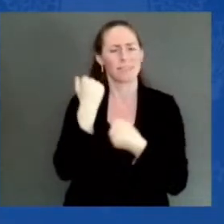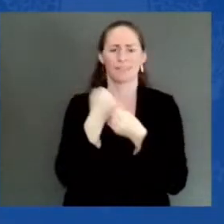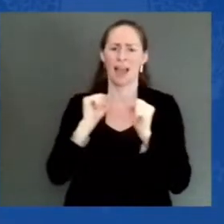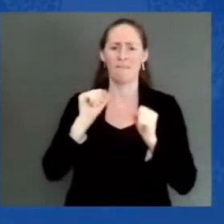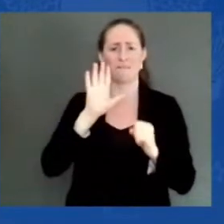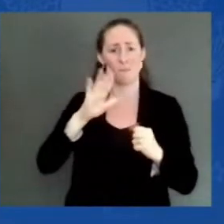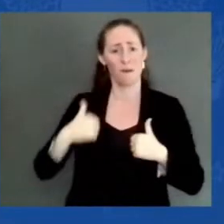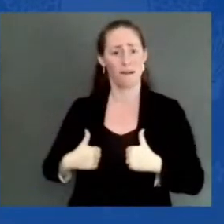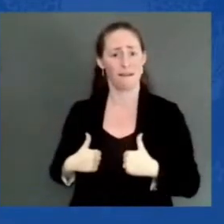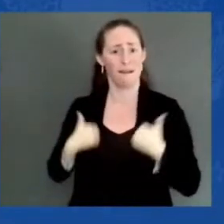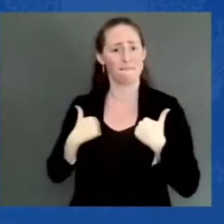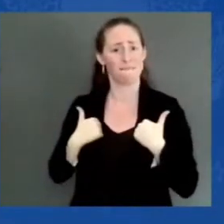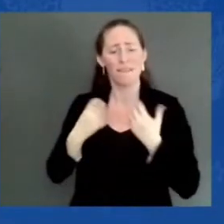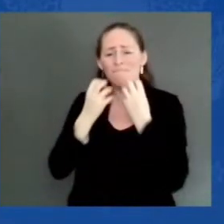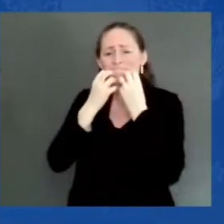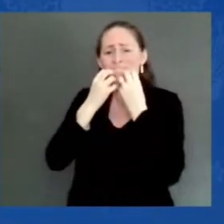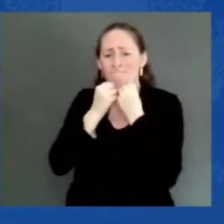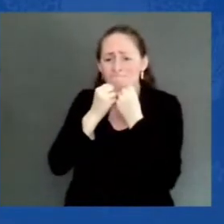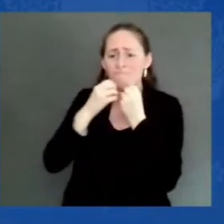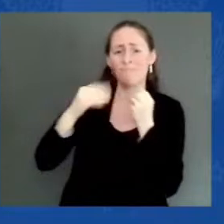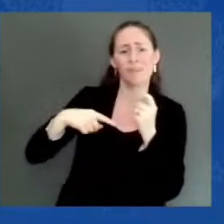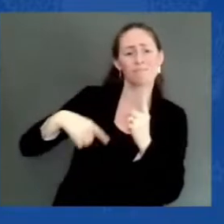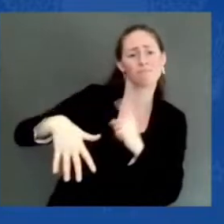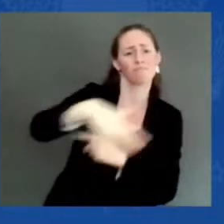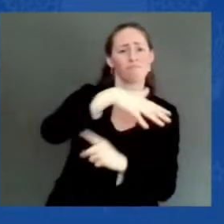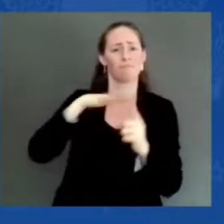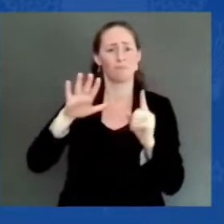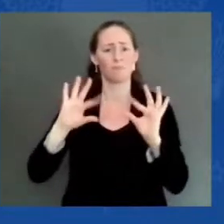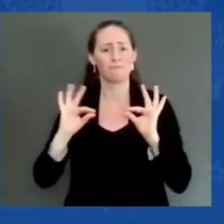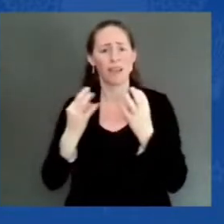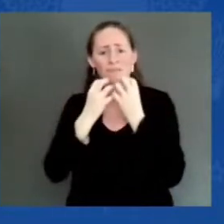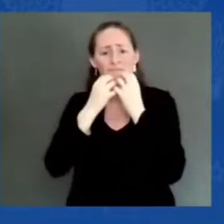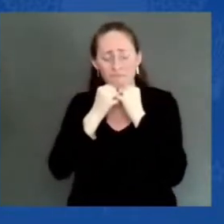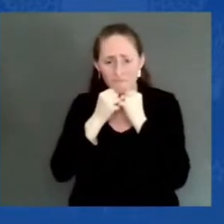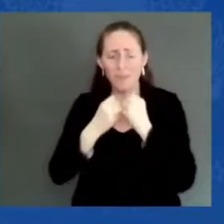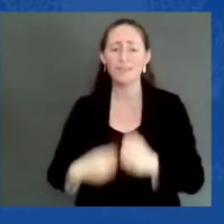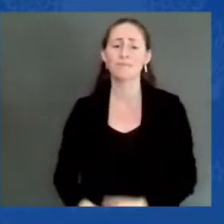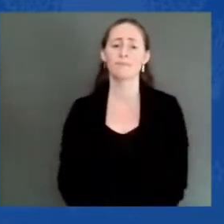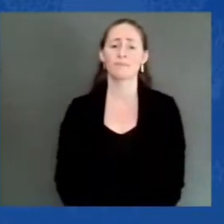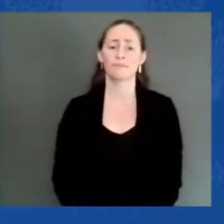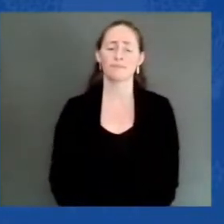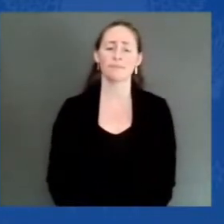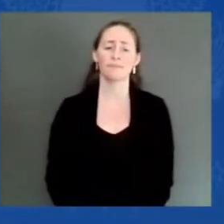love. You know, and the good news is that more people are getting vaccinated.